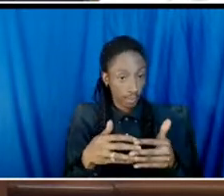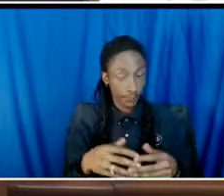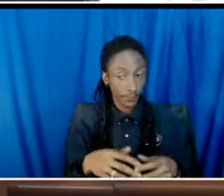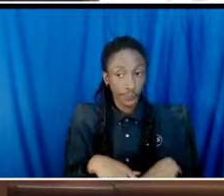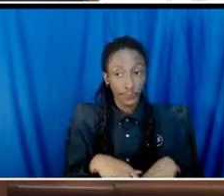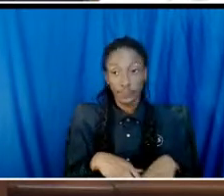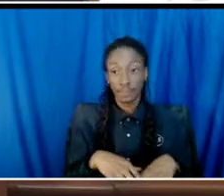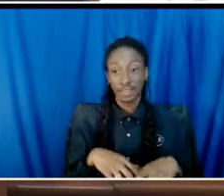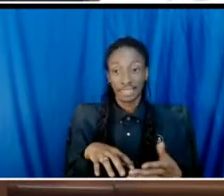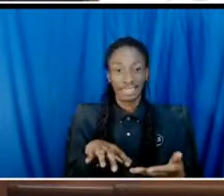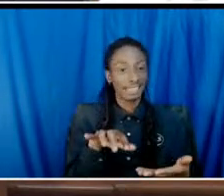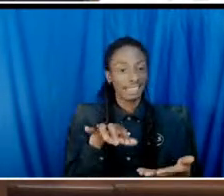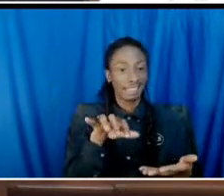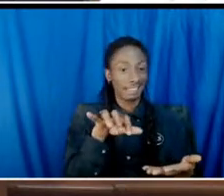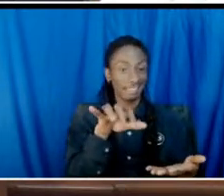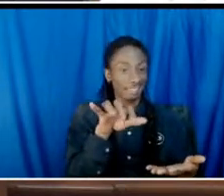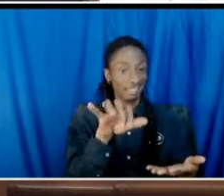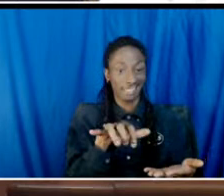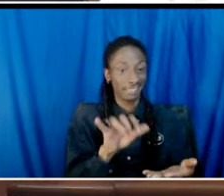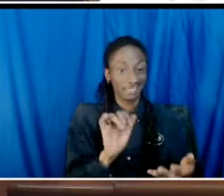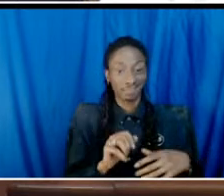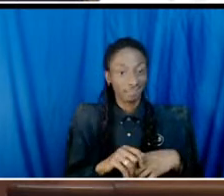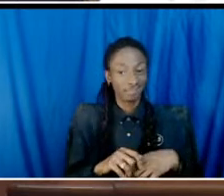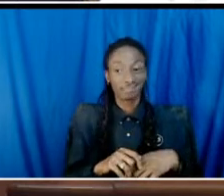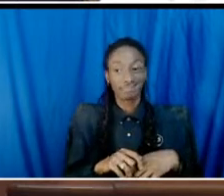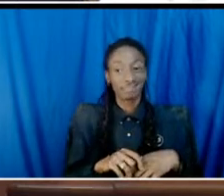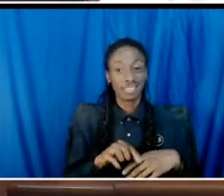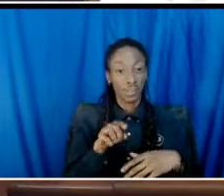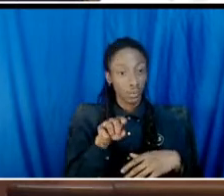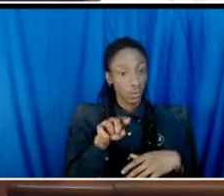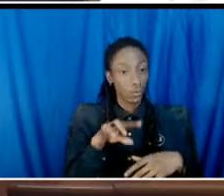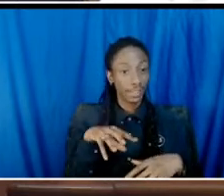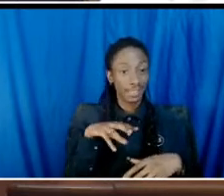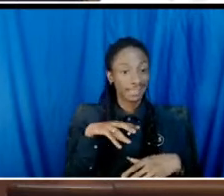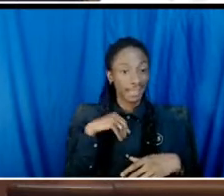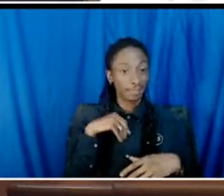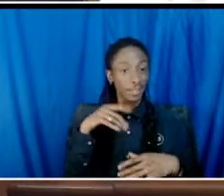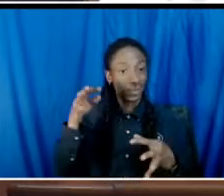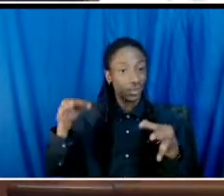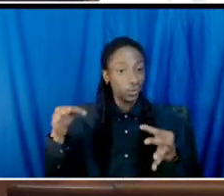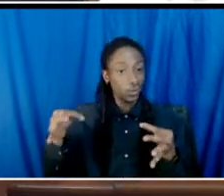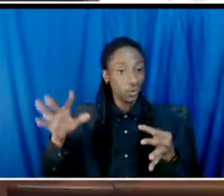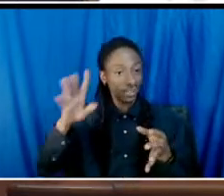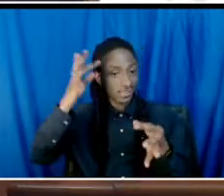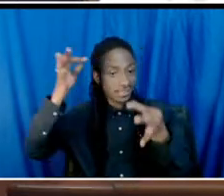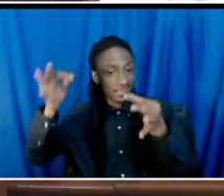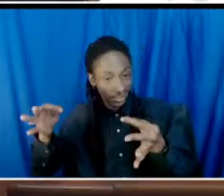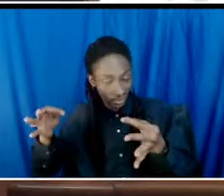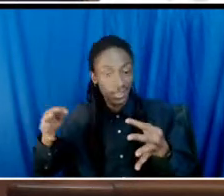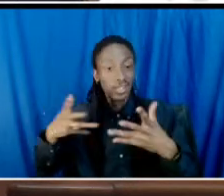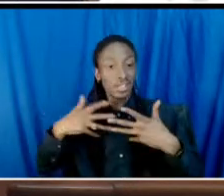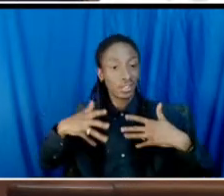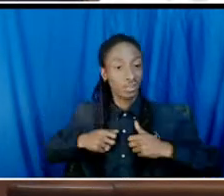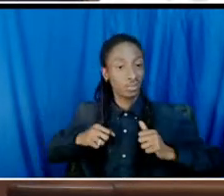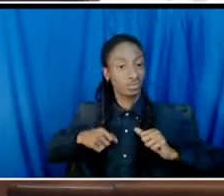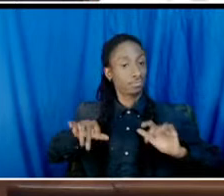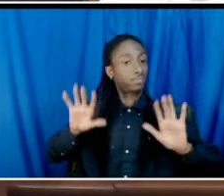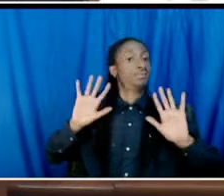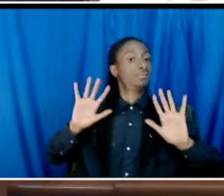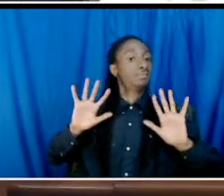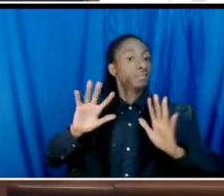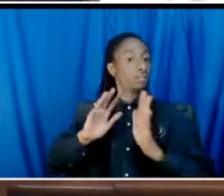that's the end of the line. You accept the court's judgment, you concede the race, you respect the rule of